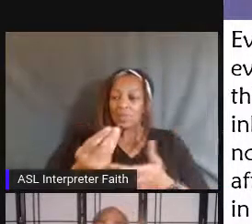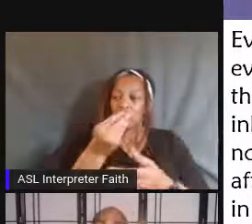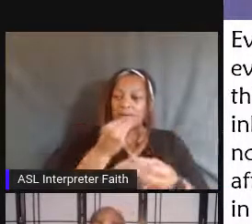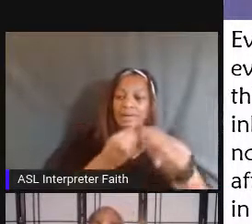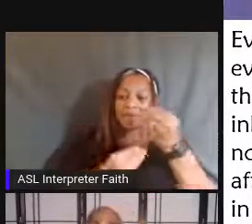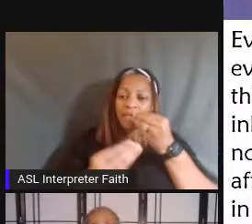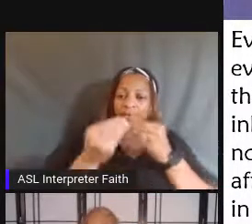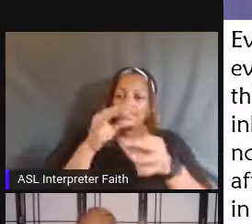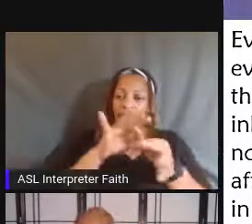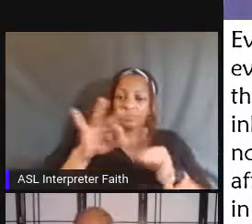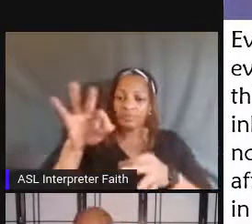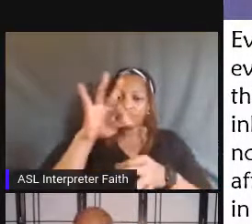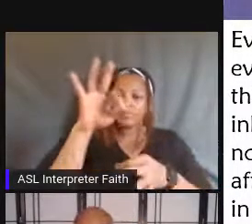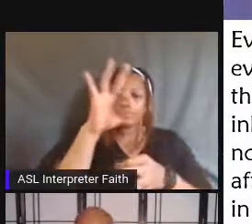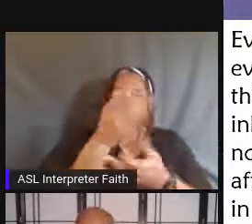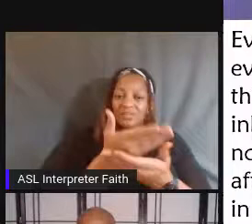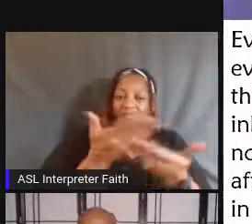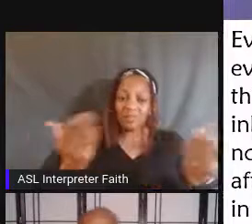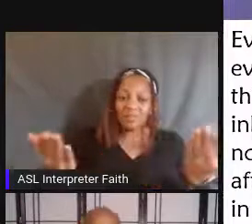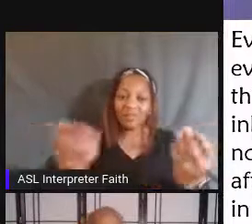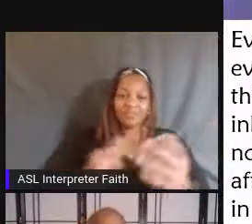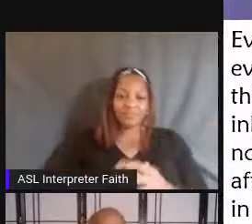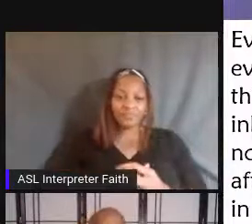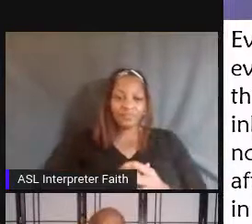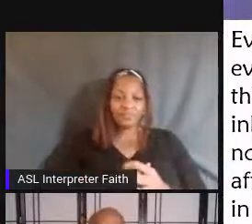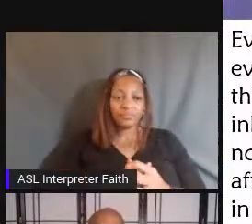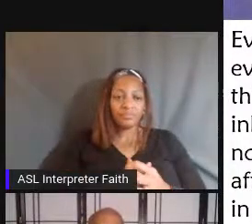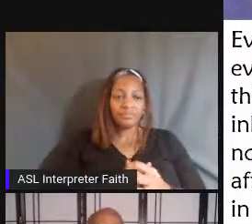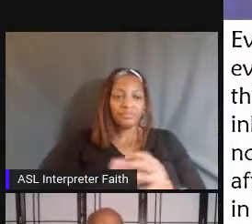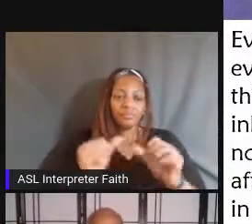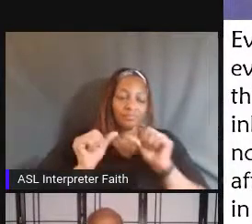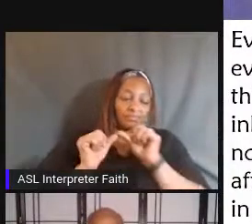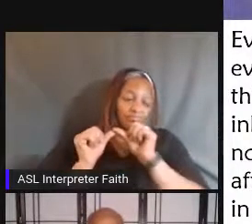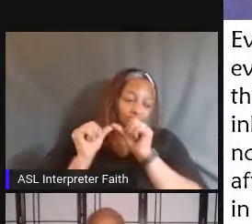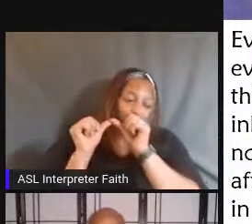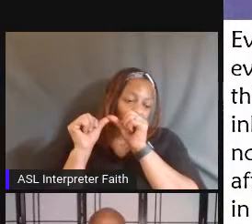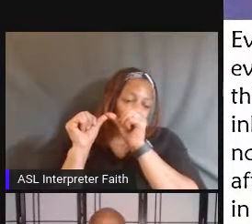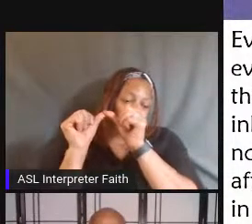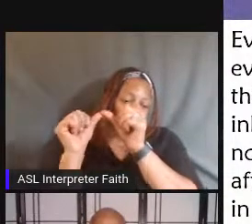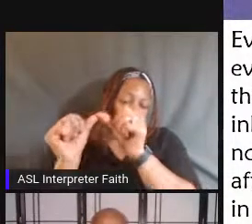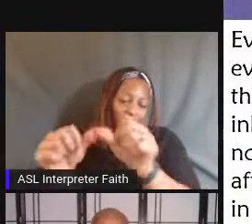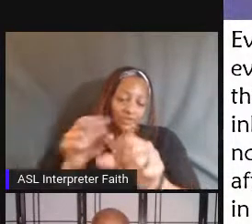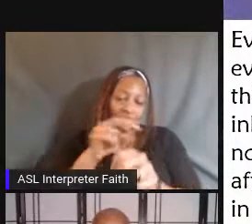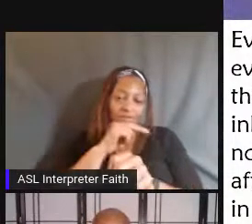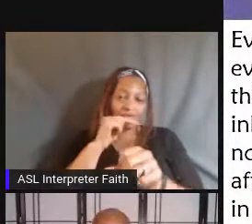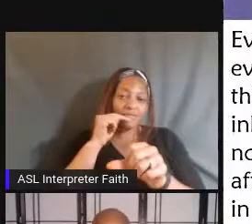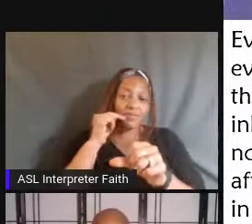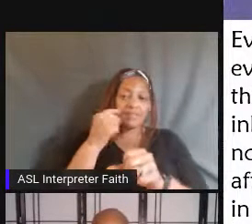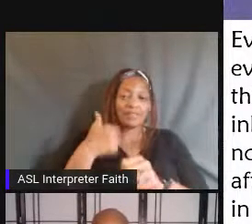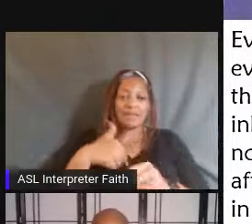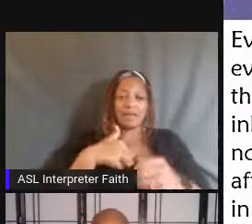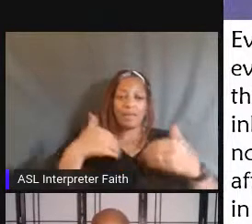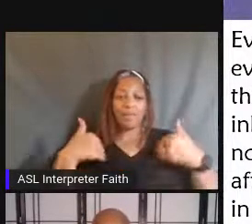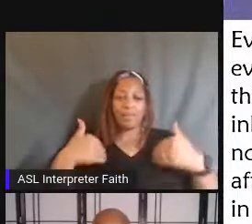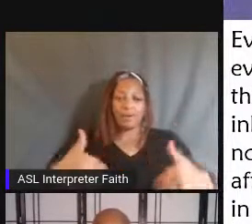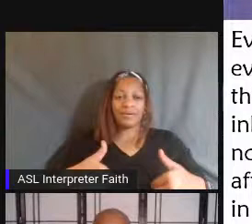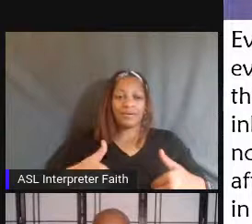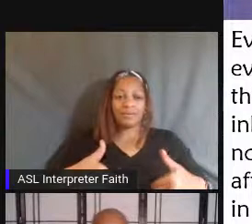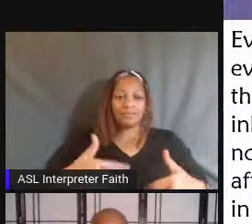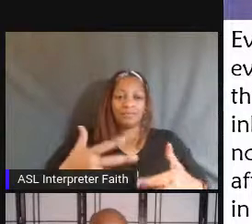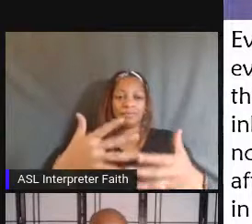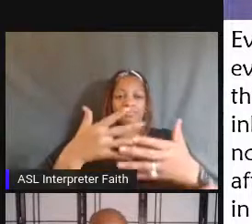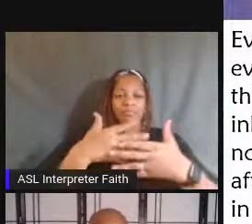as spiritual sustenance, forever nourishing the body.